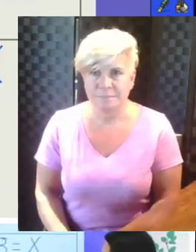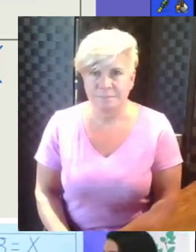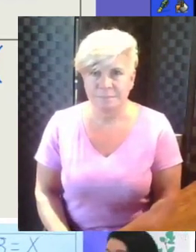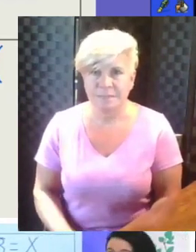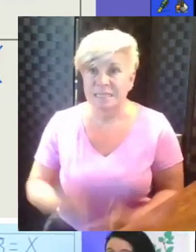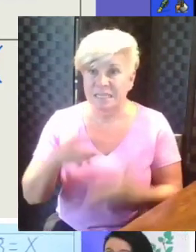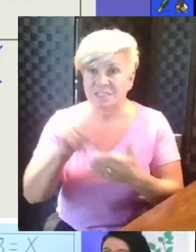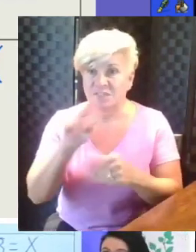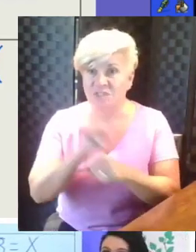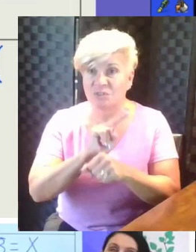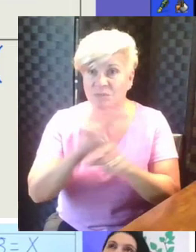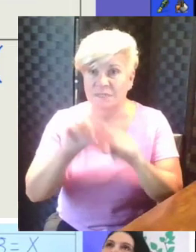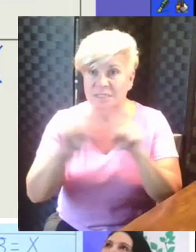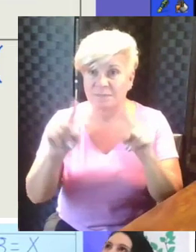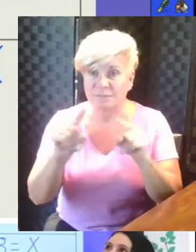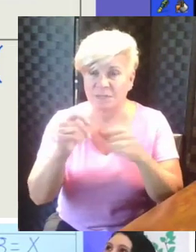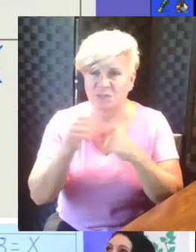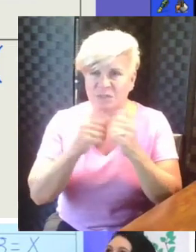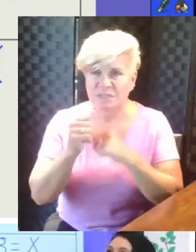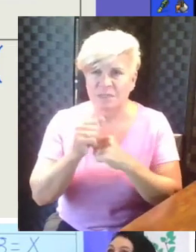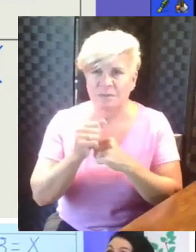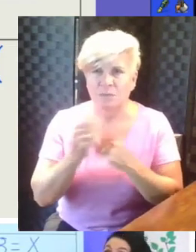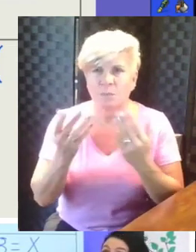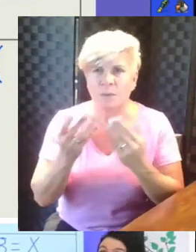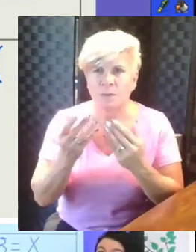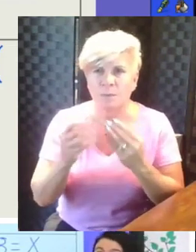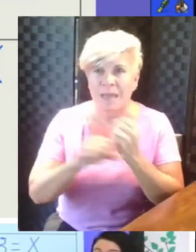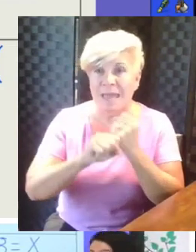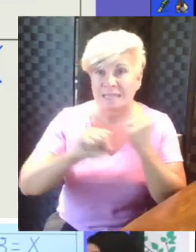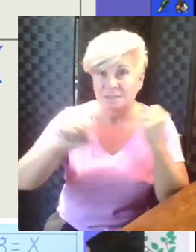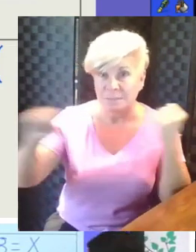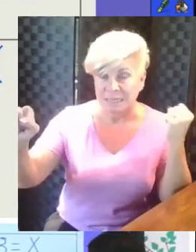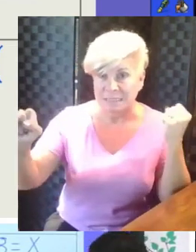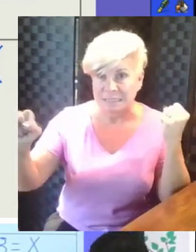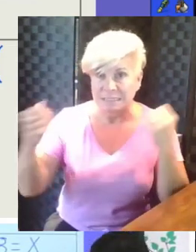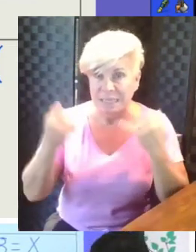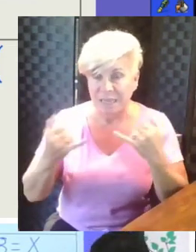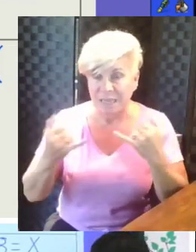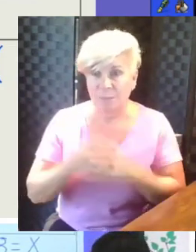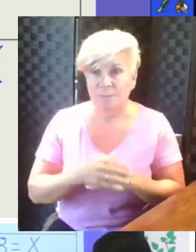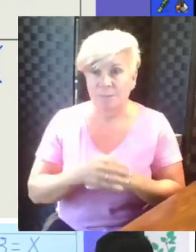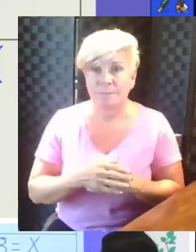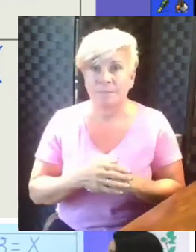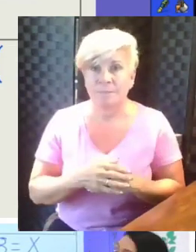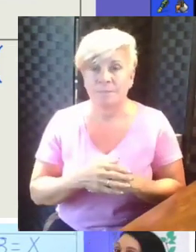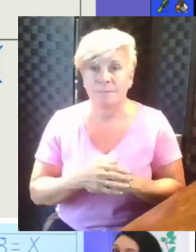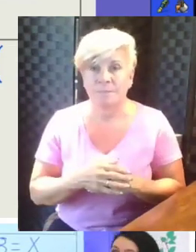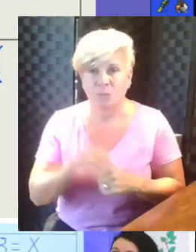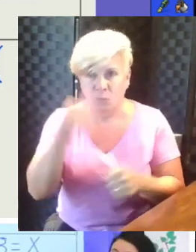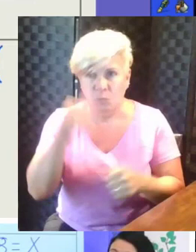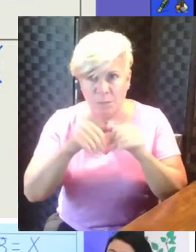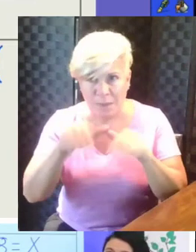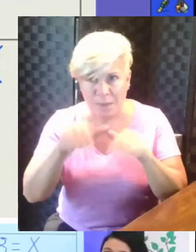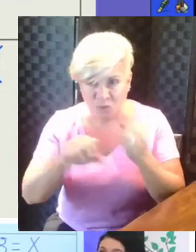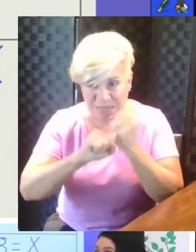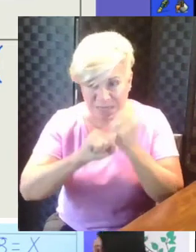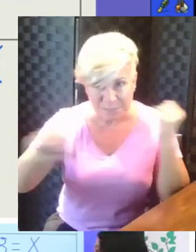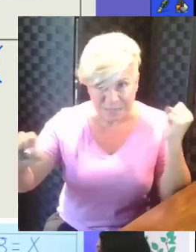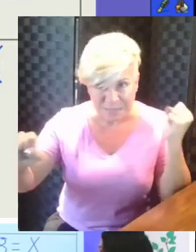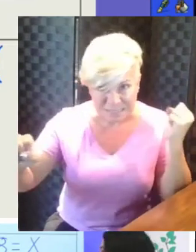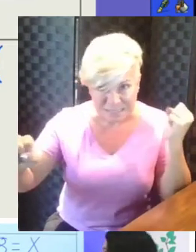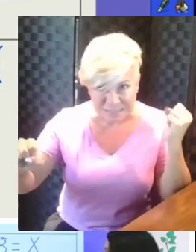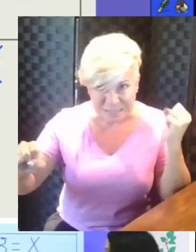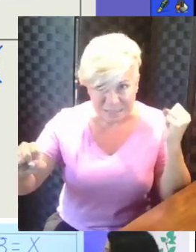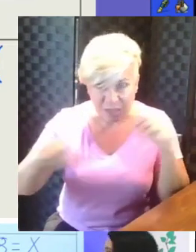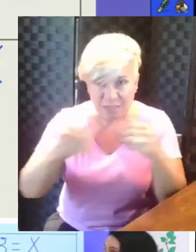Let's check it using another strategy. How about we do expanded form this time? Do you remember how to do expanded form?